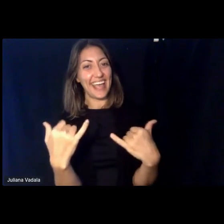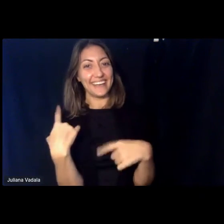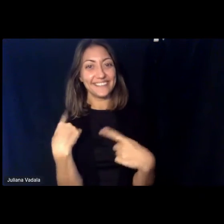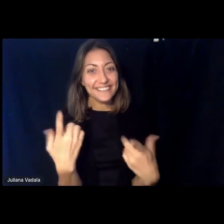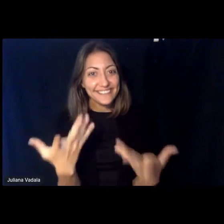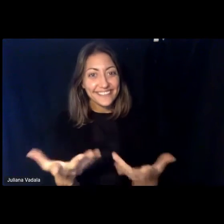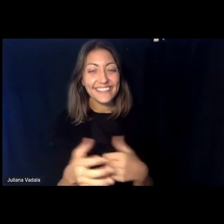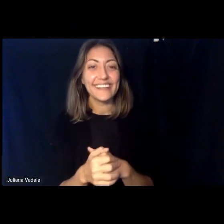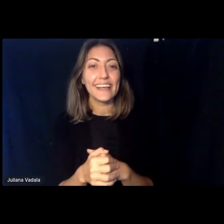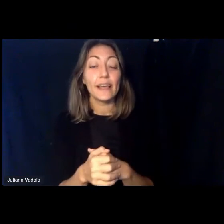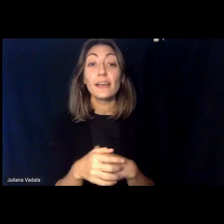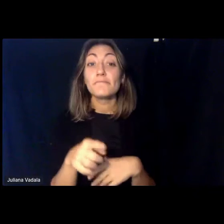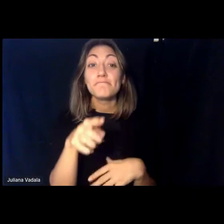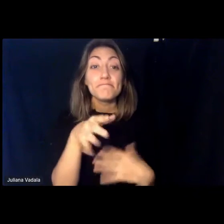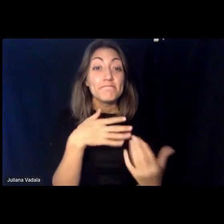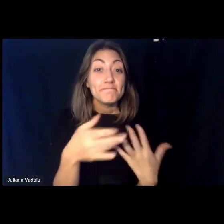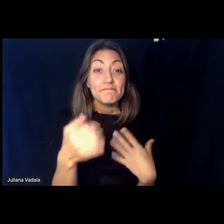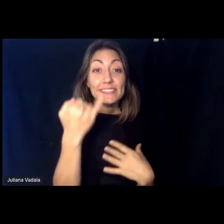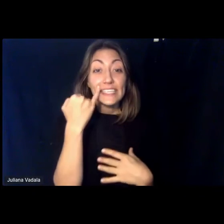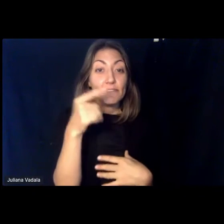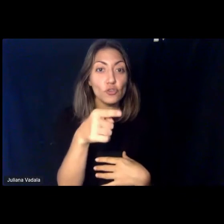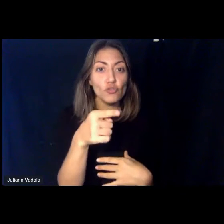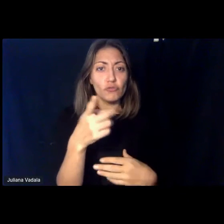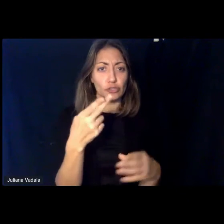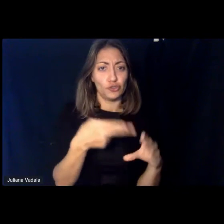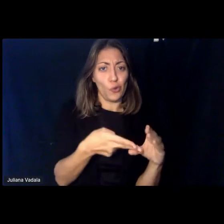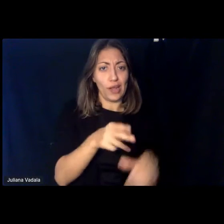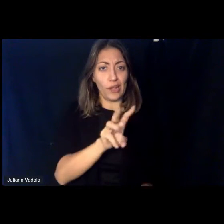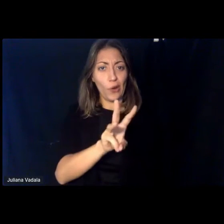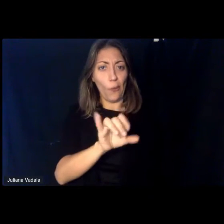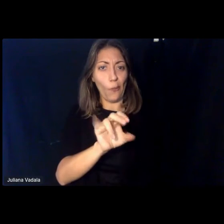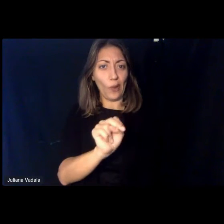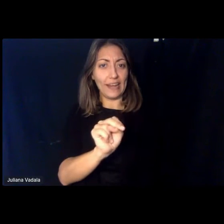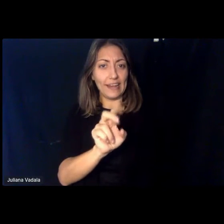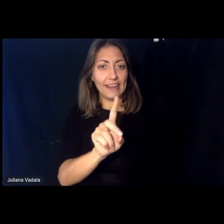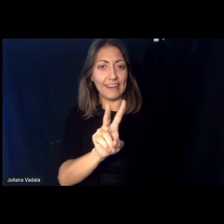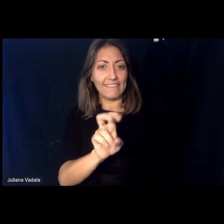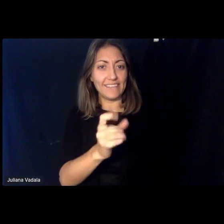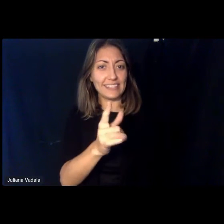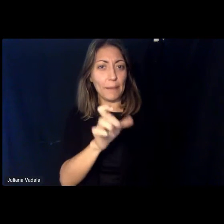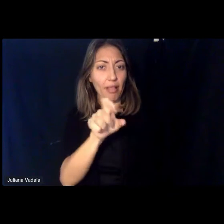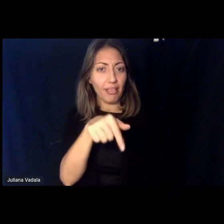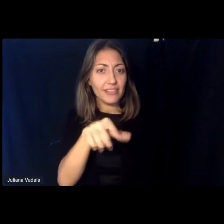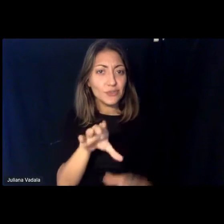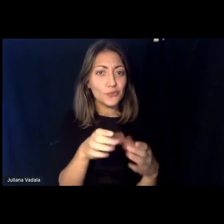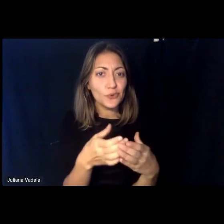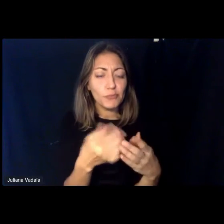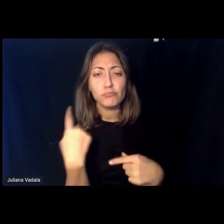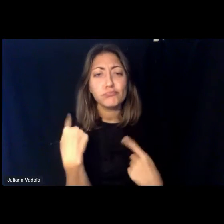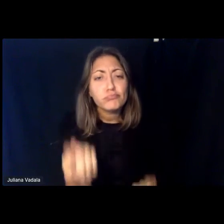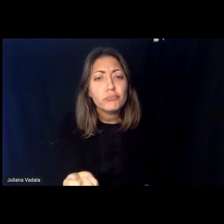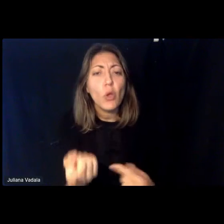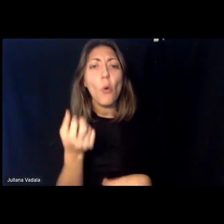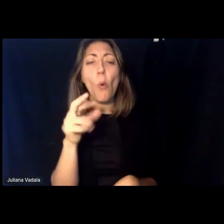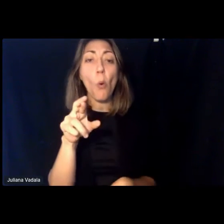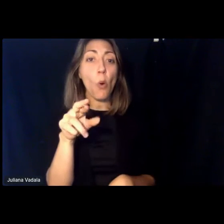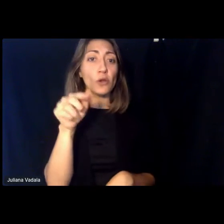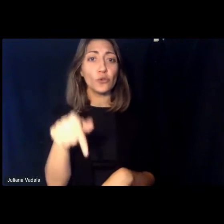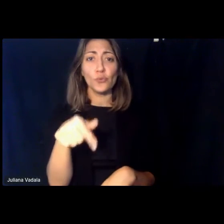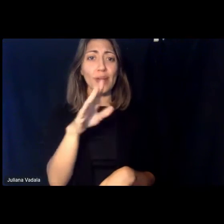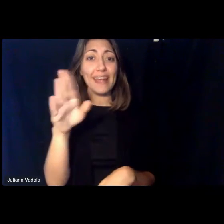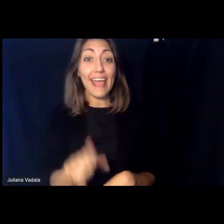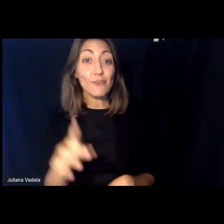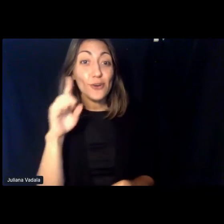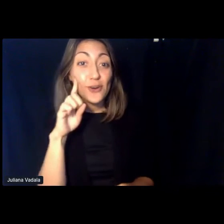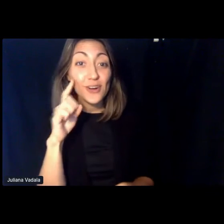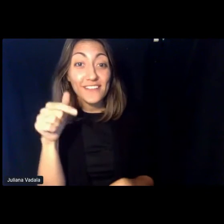the beginning, have never heard of us before, or if you've been organizing even before Indivisible was around,